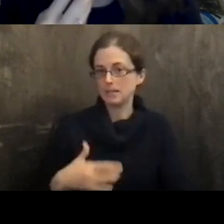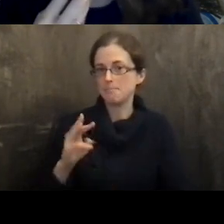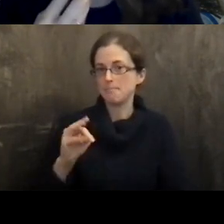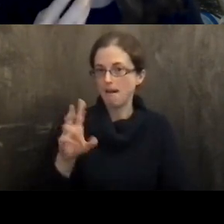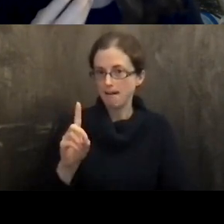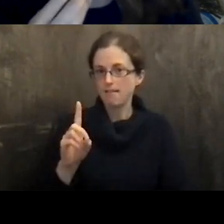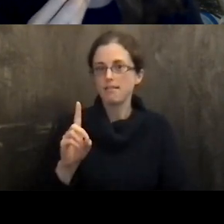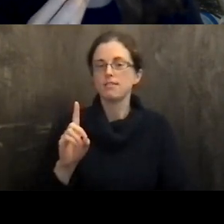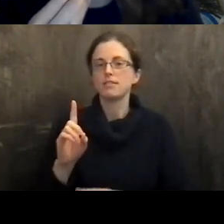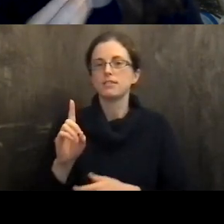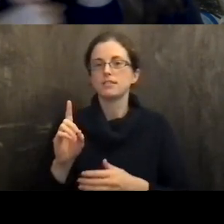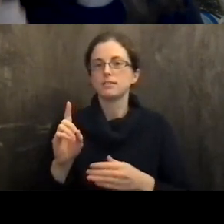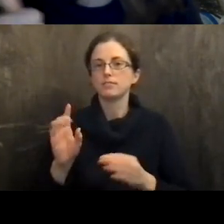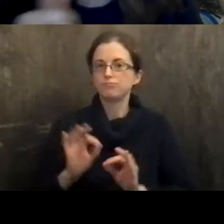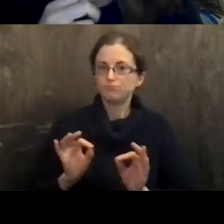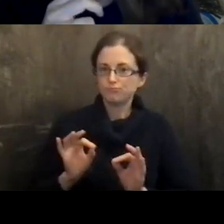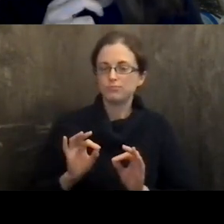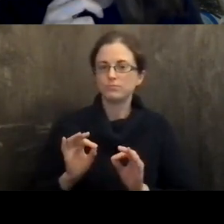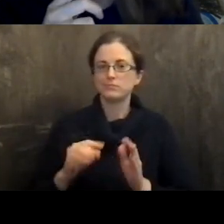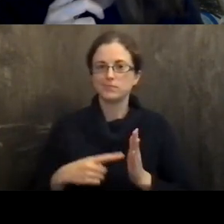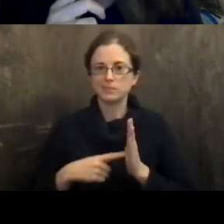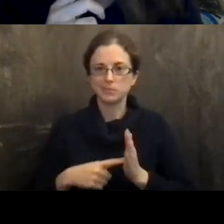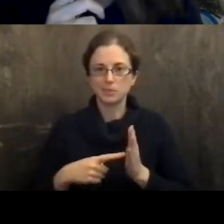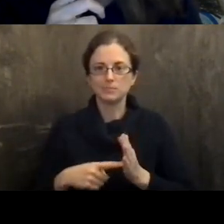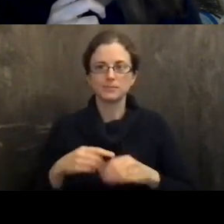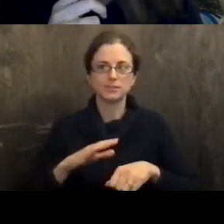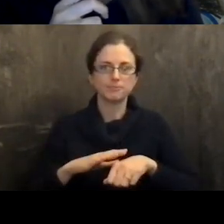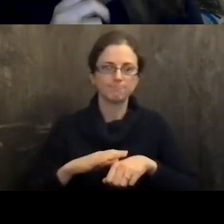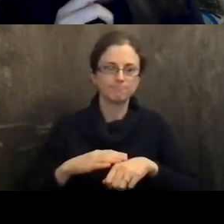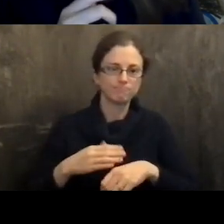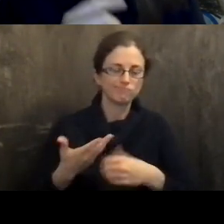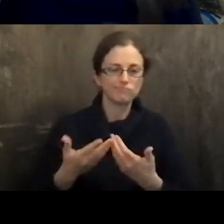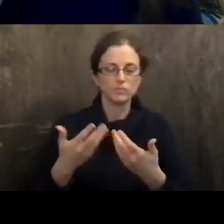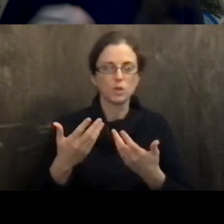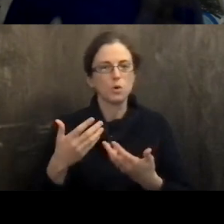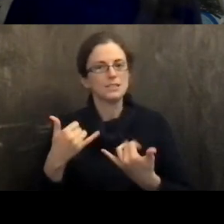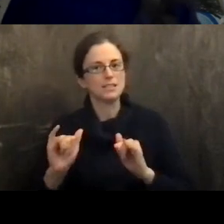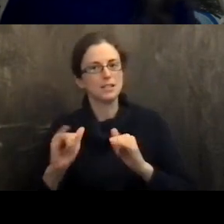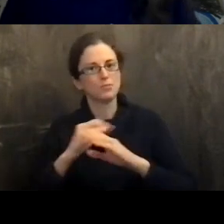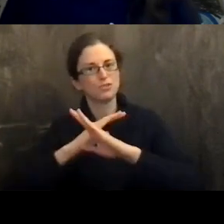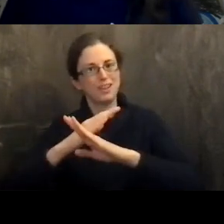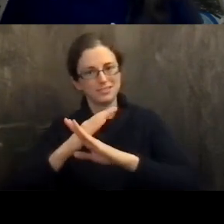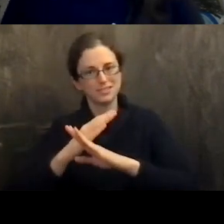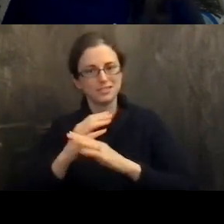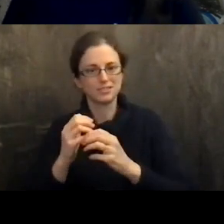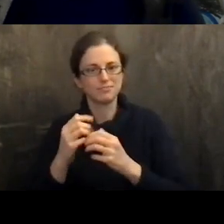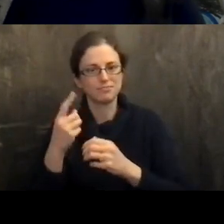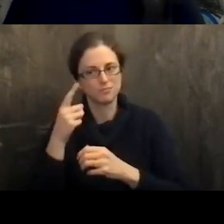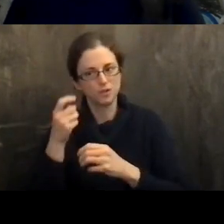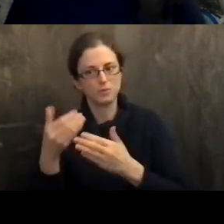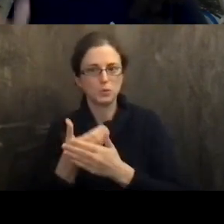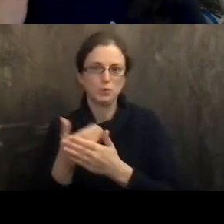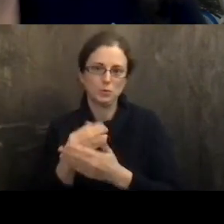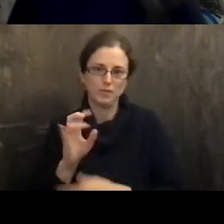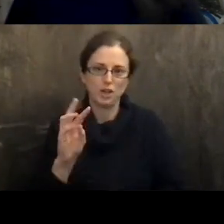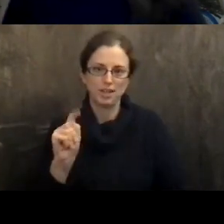against severe disease even with Omicron, which is really good news. So with that, I want to stop